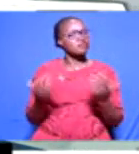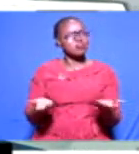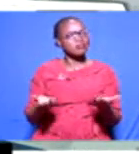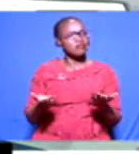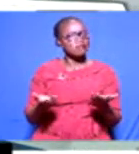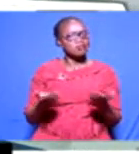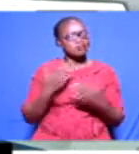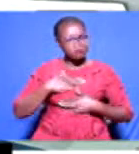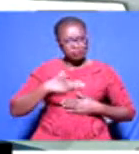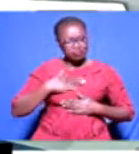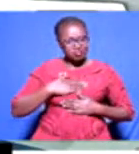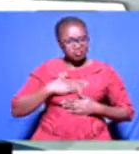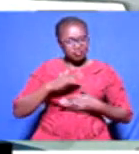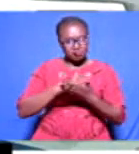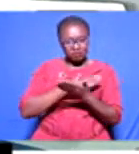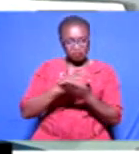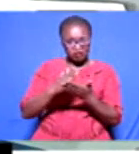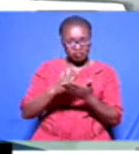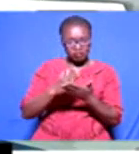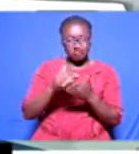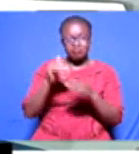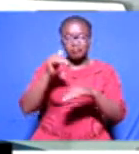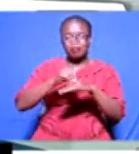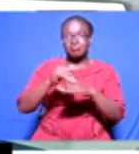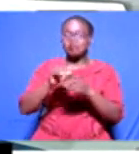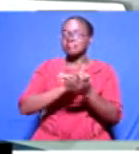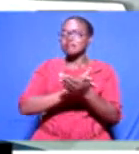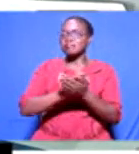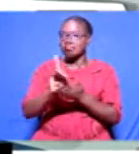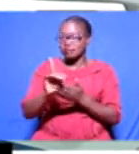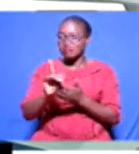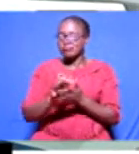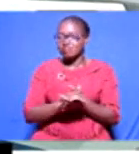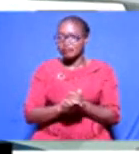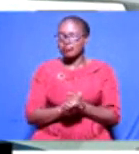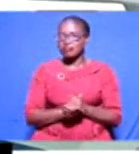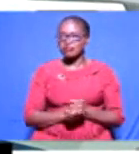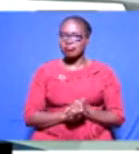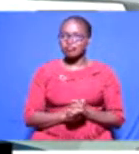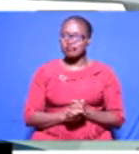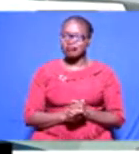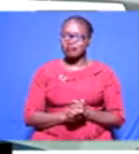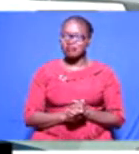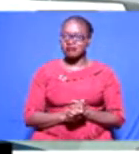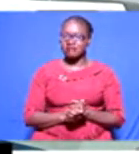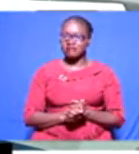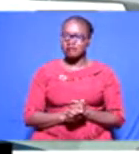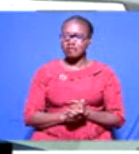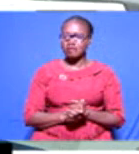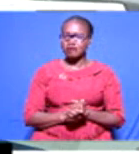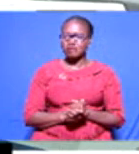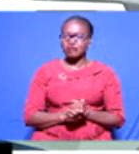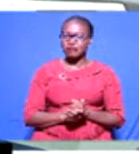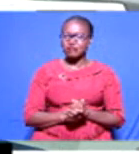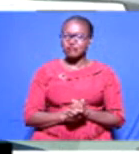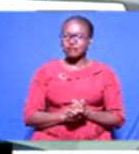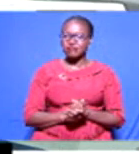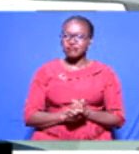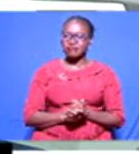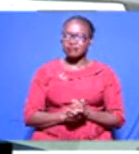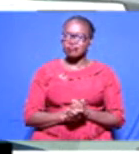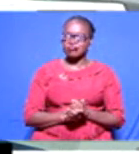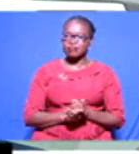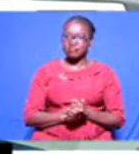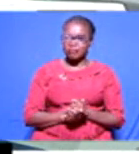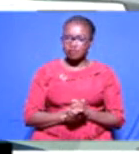us on Twitter at KBC Channel 1 News, at Purity underscore Museo, at Tomboya 24. The hashtag is Prime Edition. We are also live on Facebook